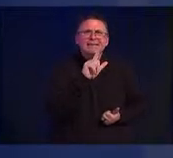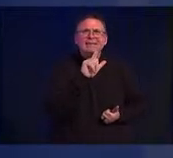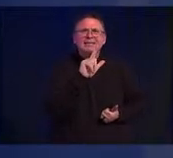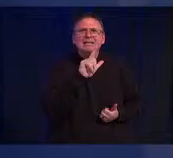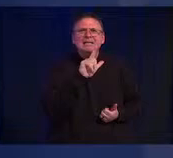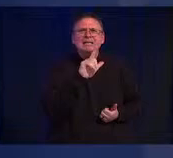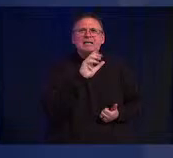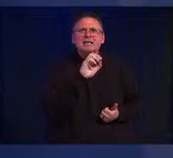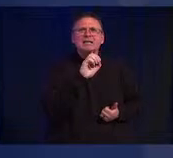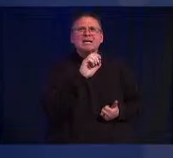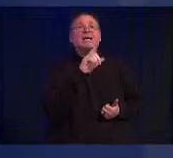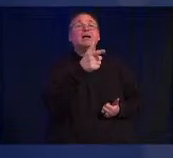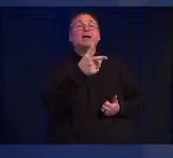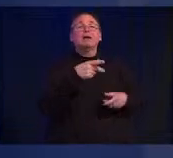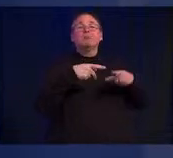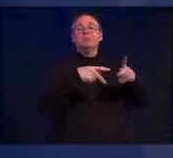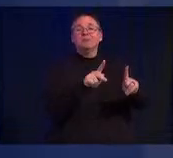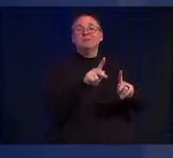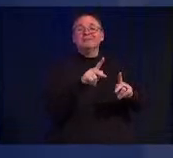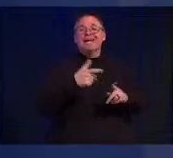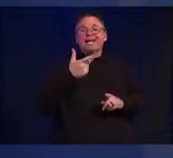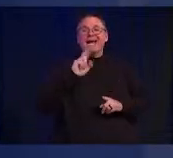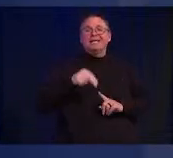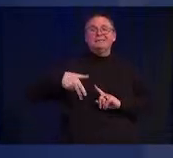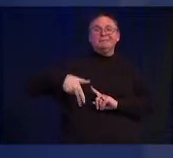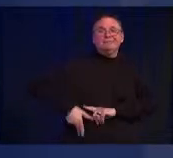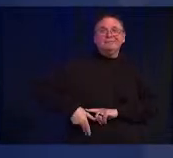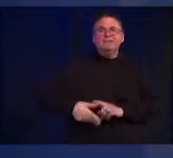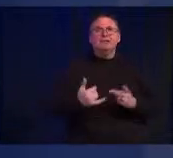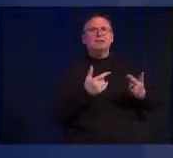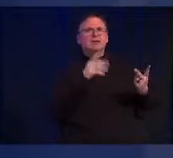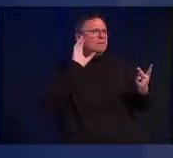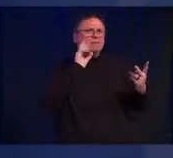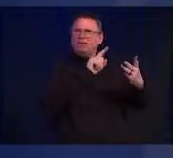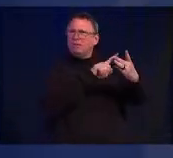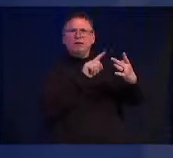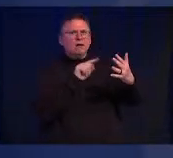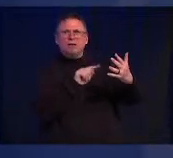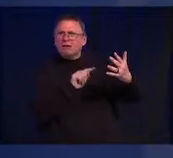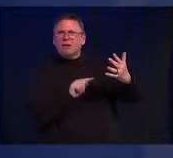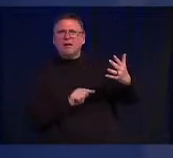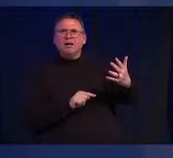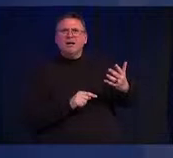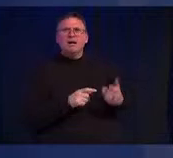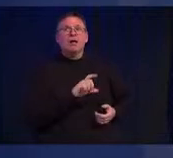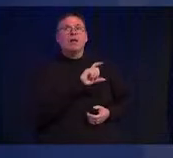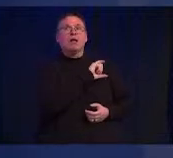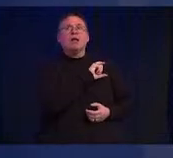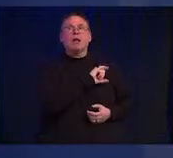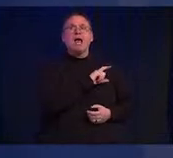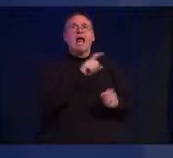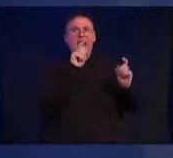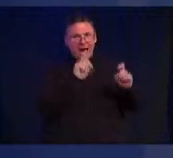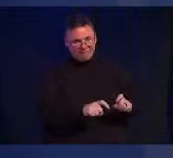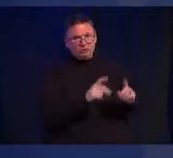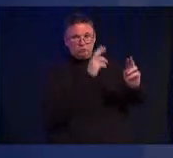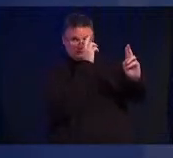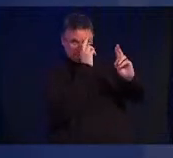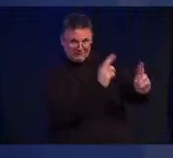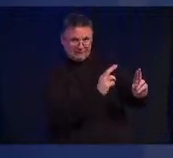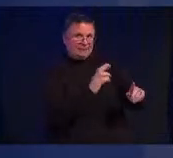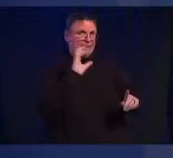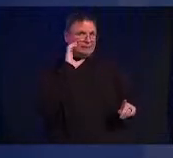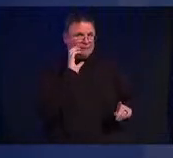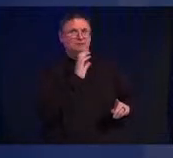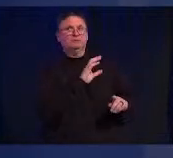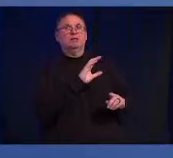are times where we're picking and choosing when we talk to local law enforcement. They are our law enforcement. We need to respect them and listen to them in all